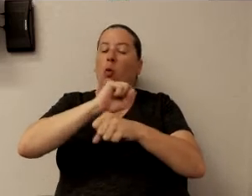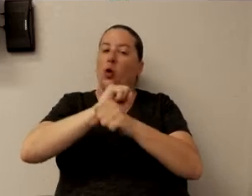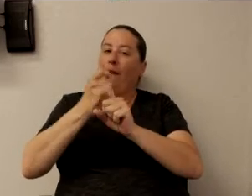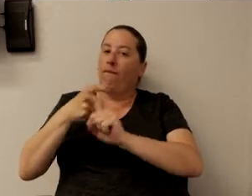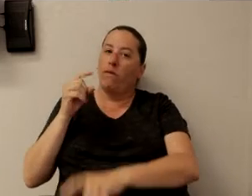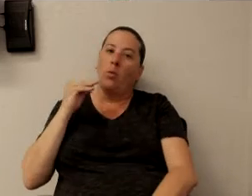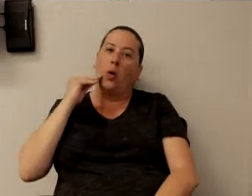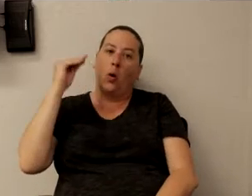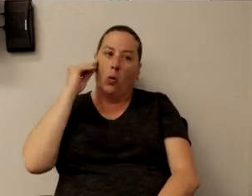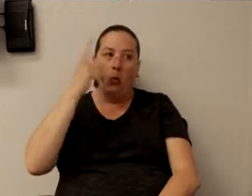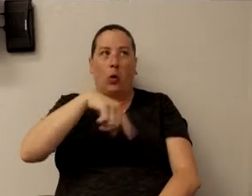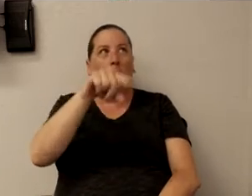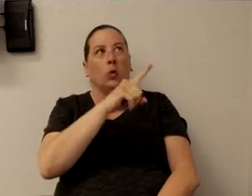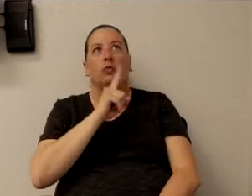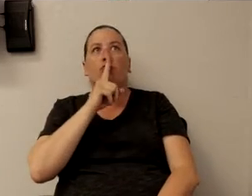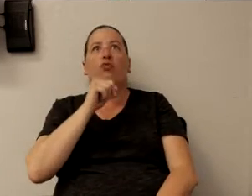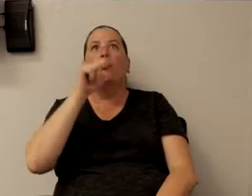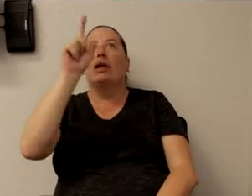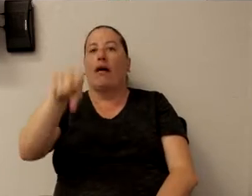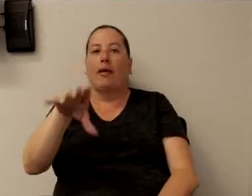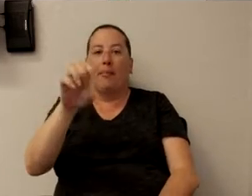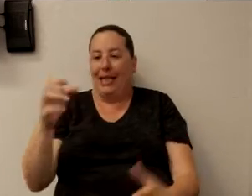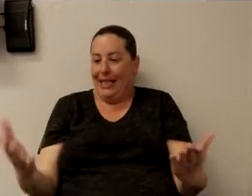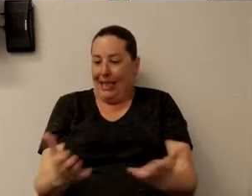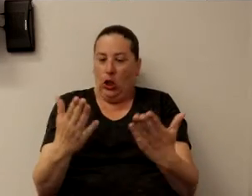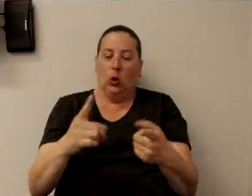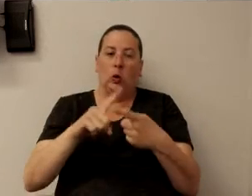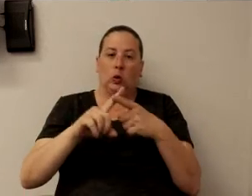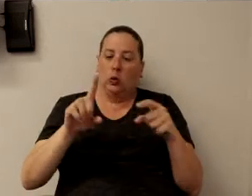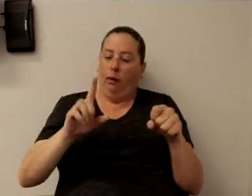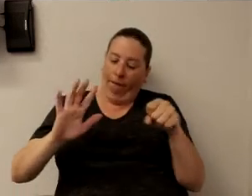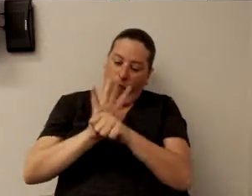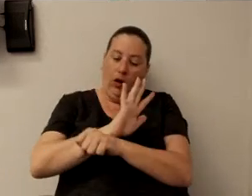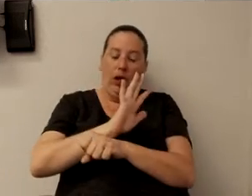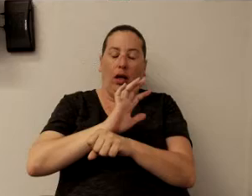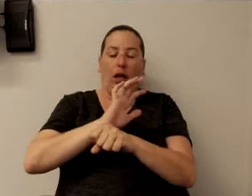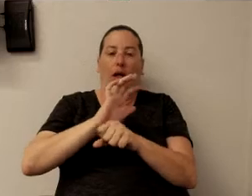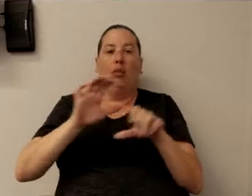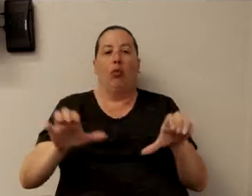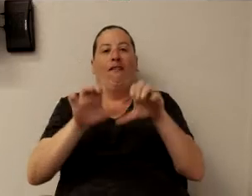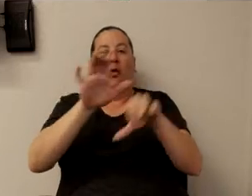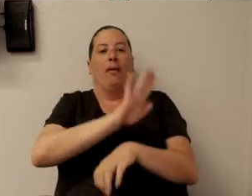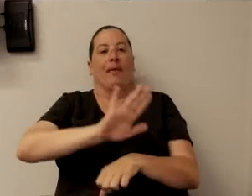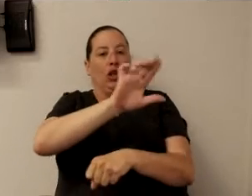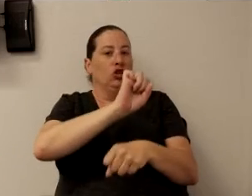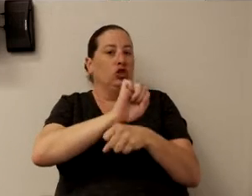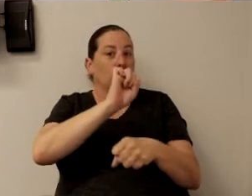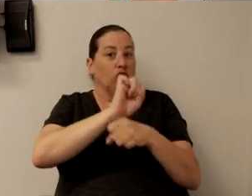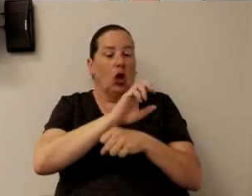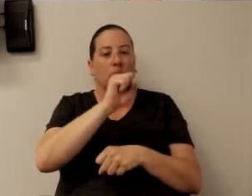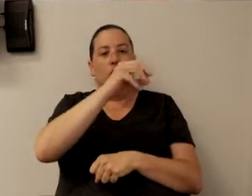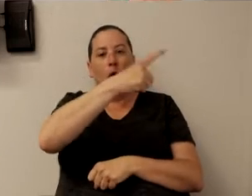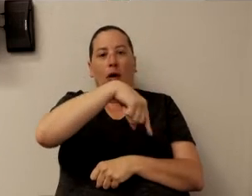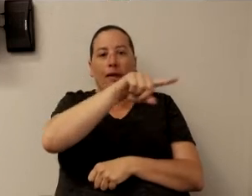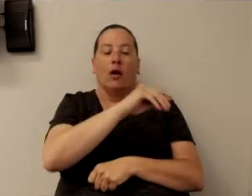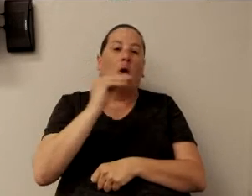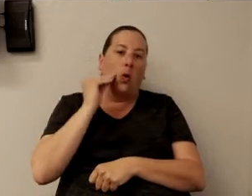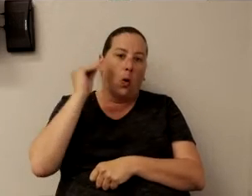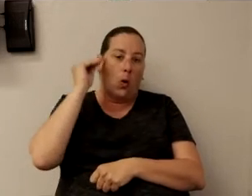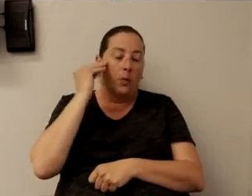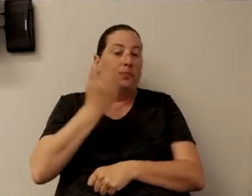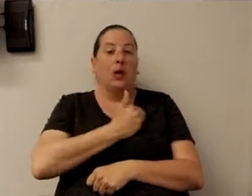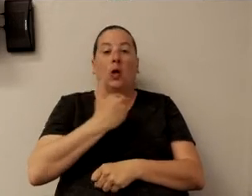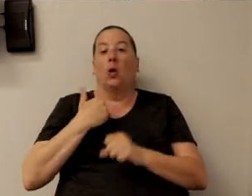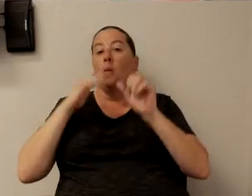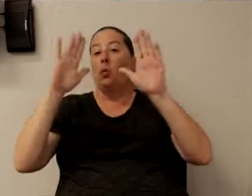not need to be here to fully perform their jobs. And so they're at home. Our wonderful IT